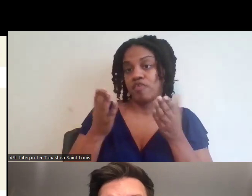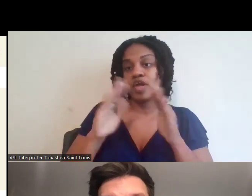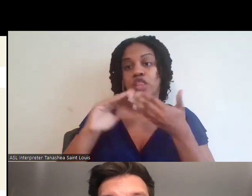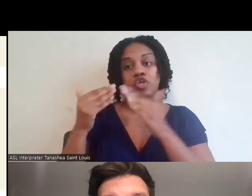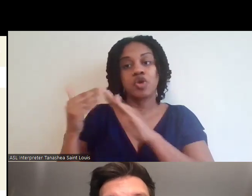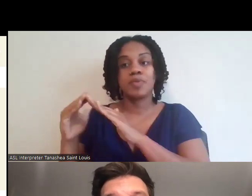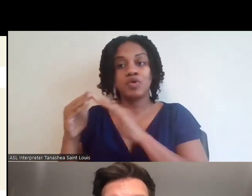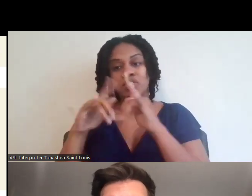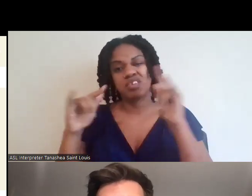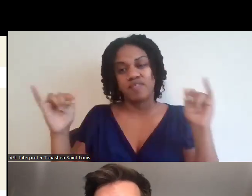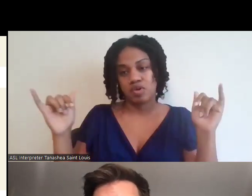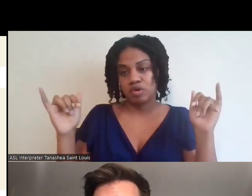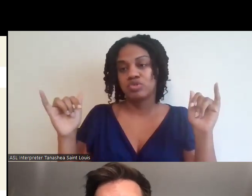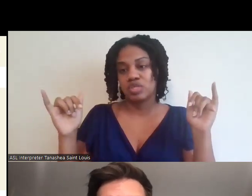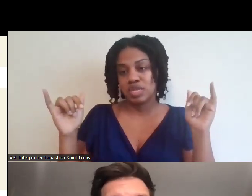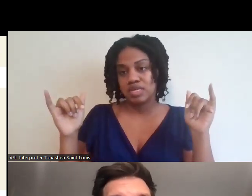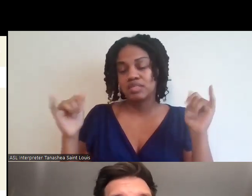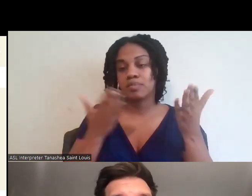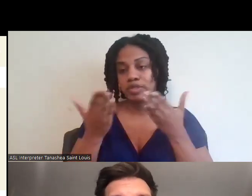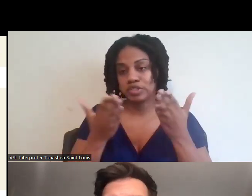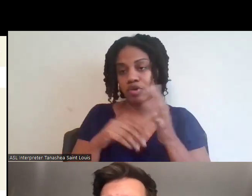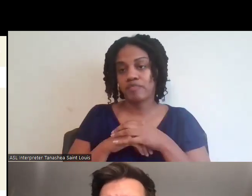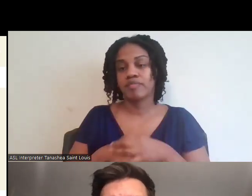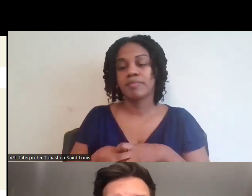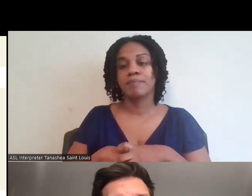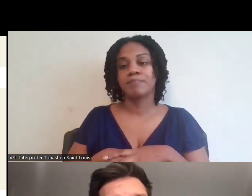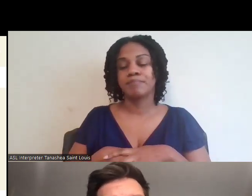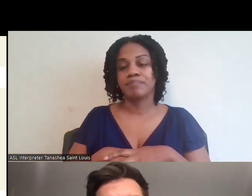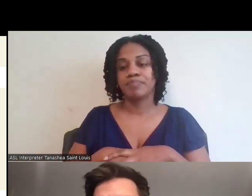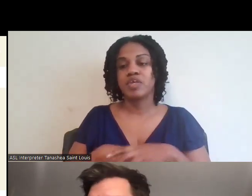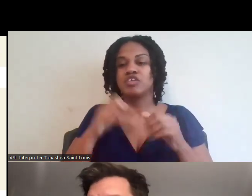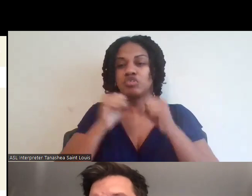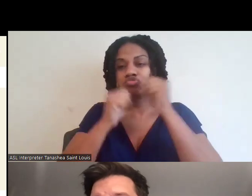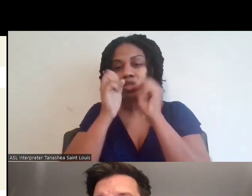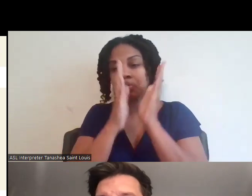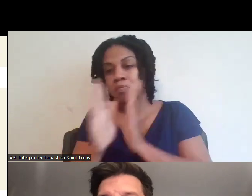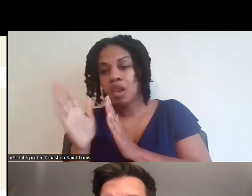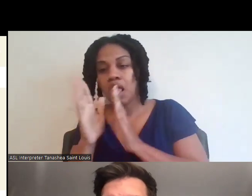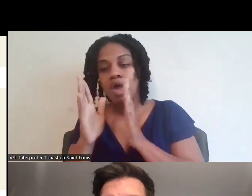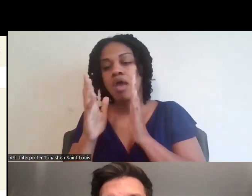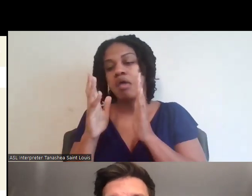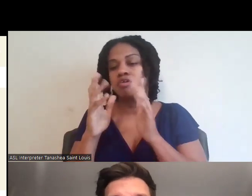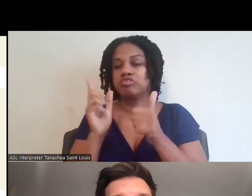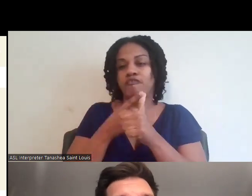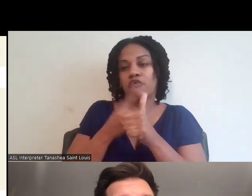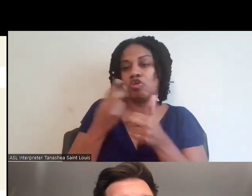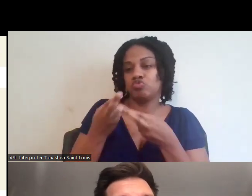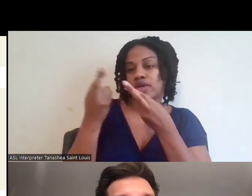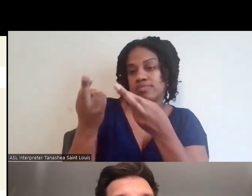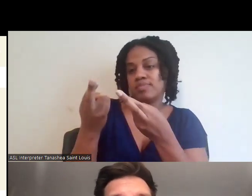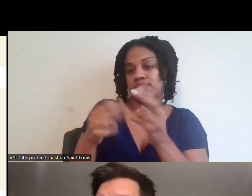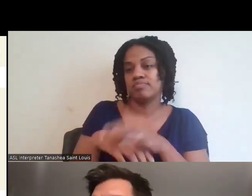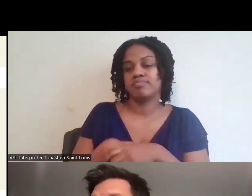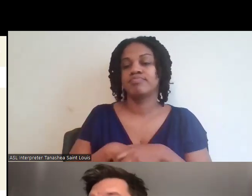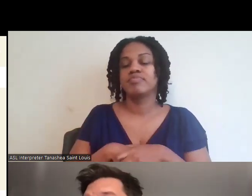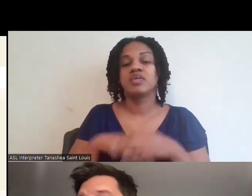and the diversity of communities that are being served. So strategic planning is sort of the first recommendation area.